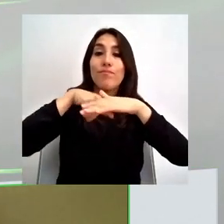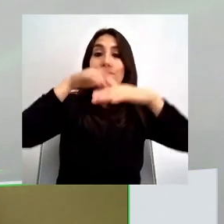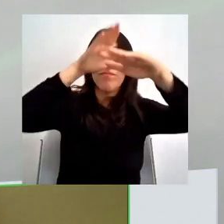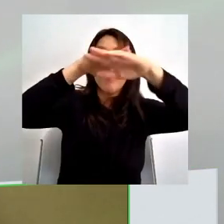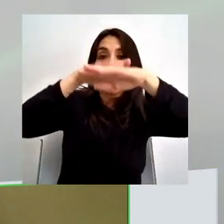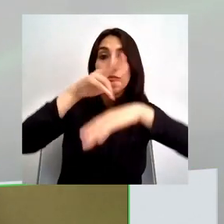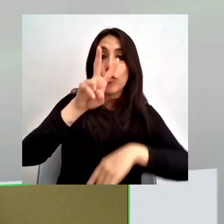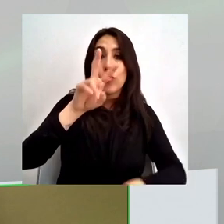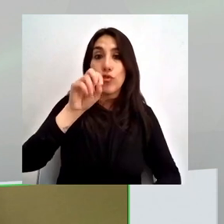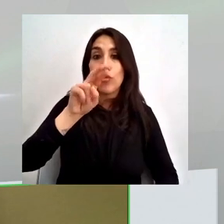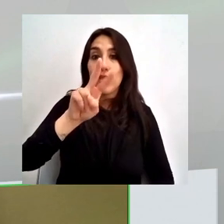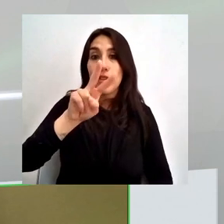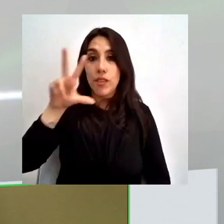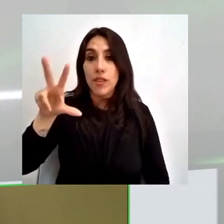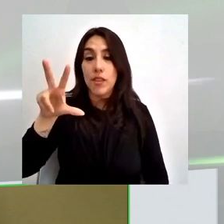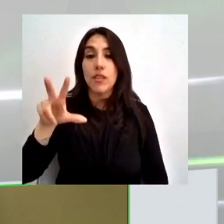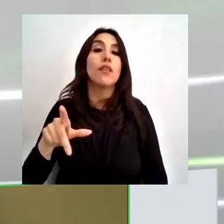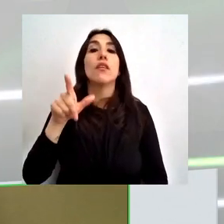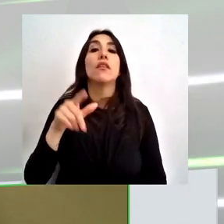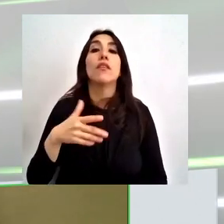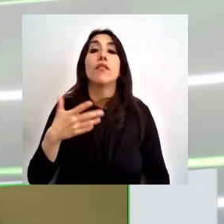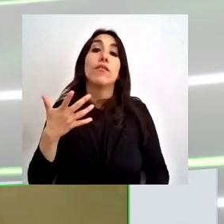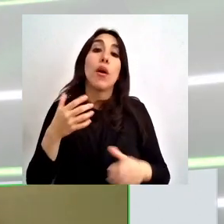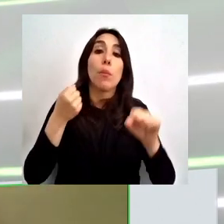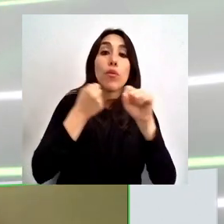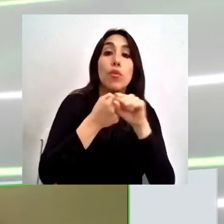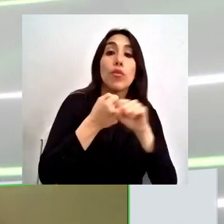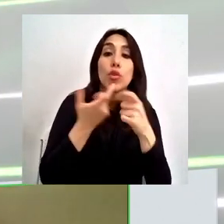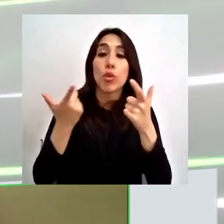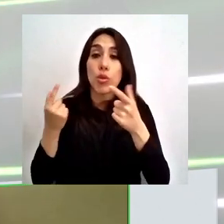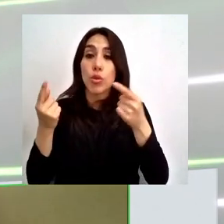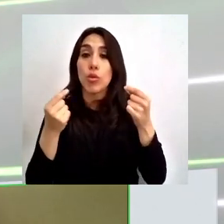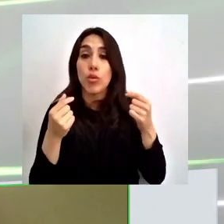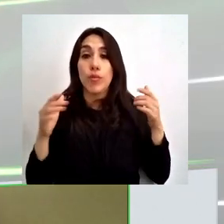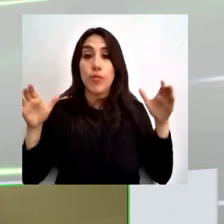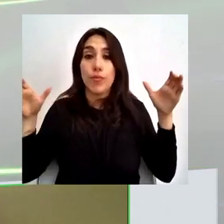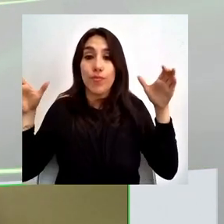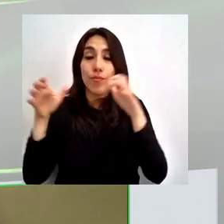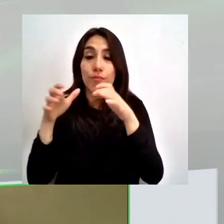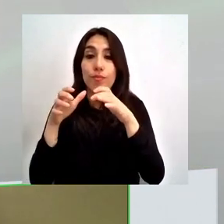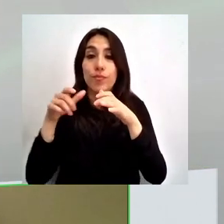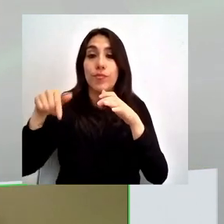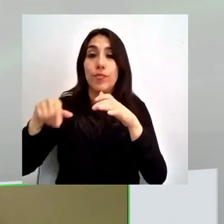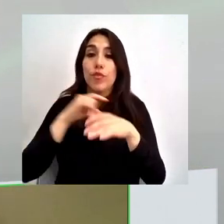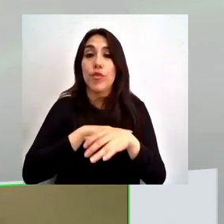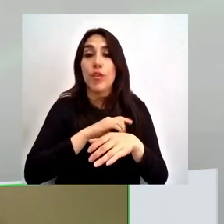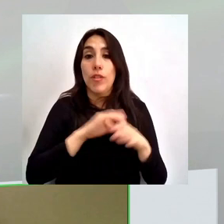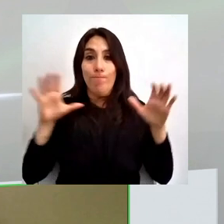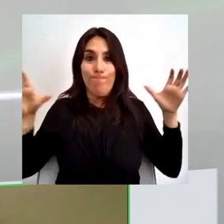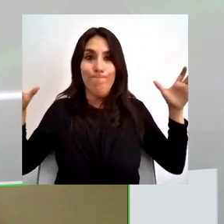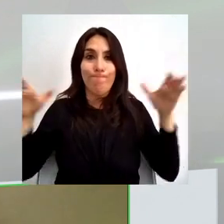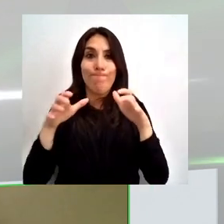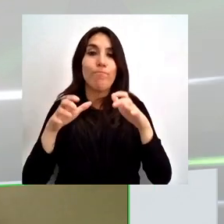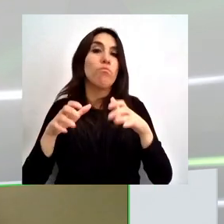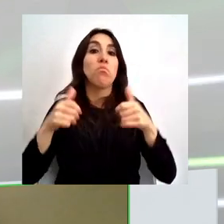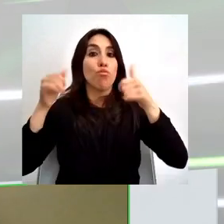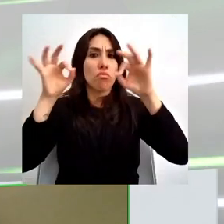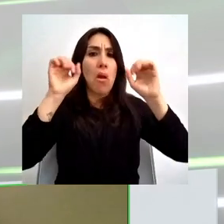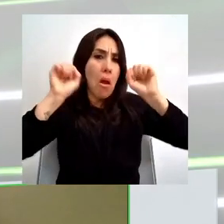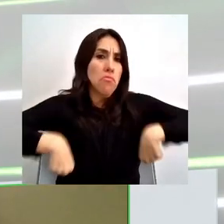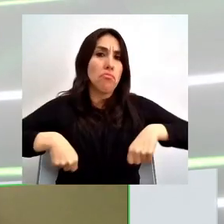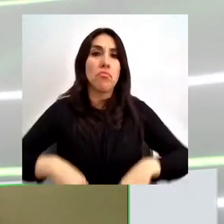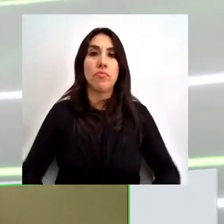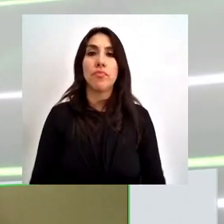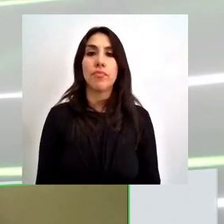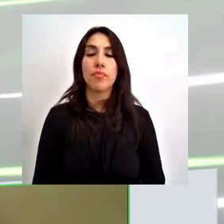for 2023 to support you in your event in Chile. Well, let's work on that.